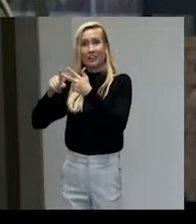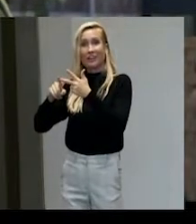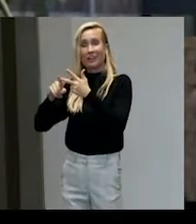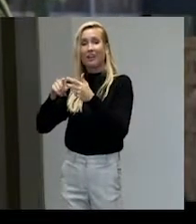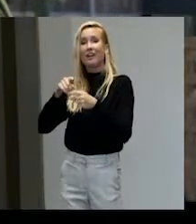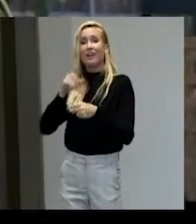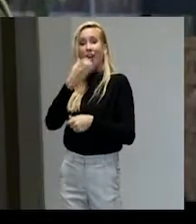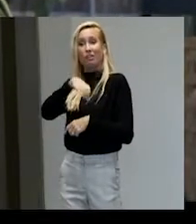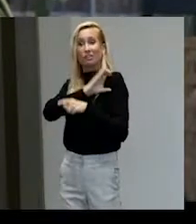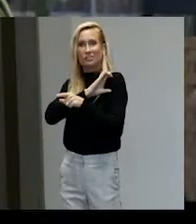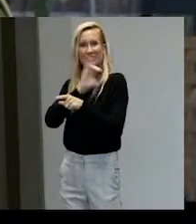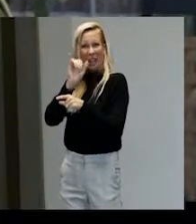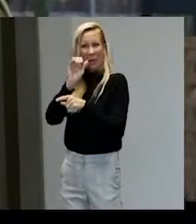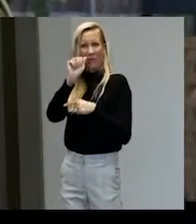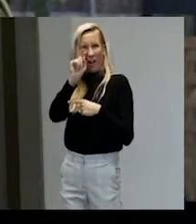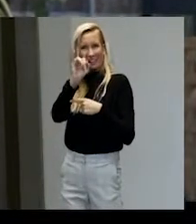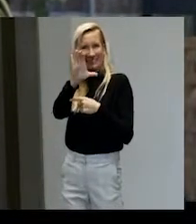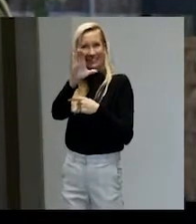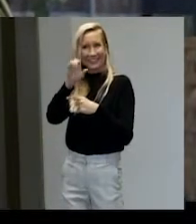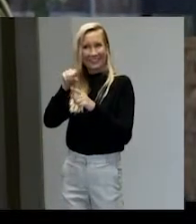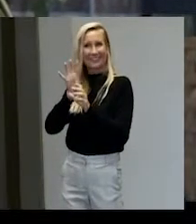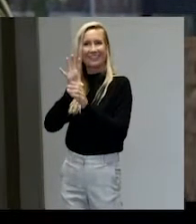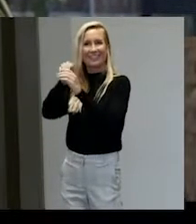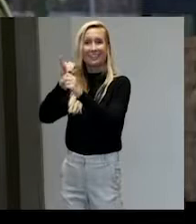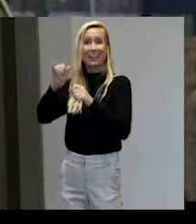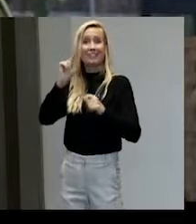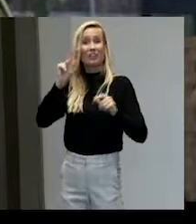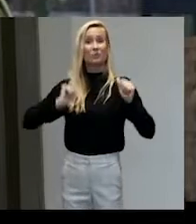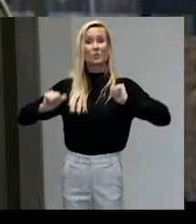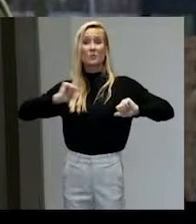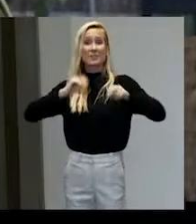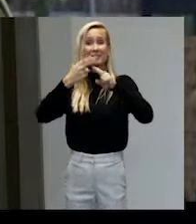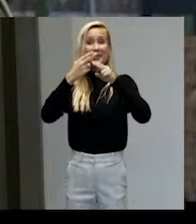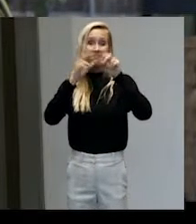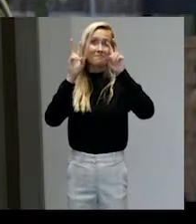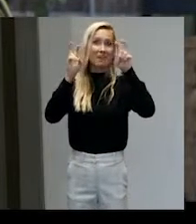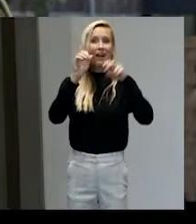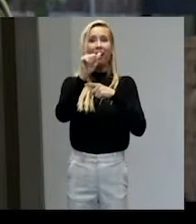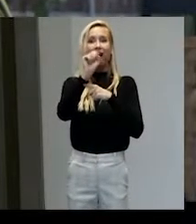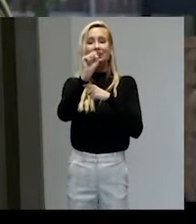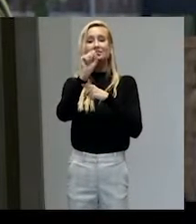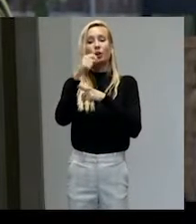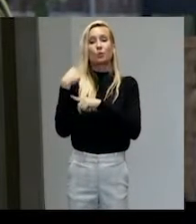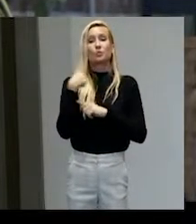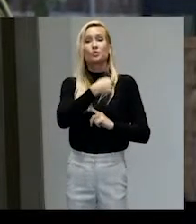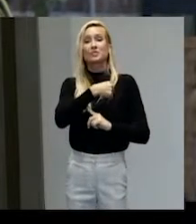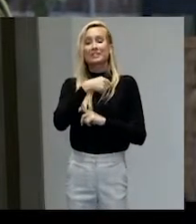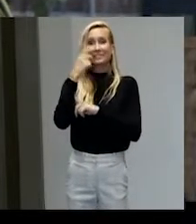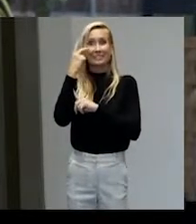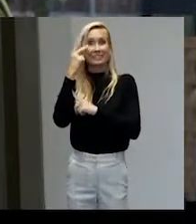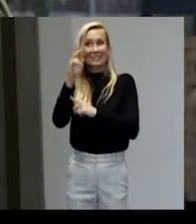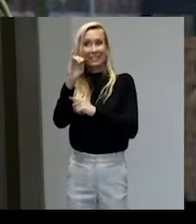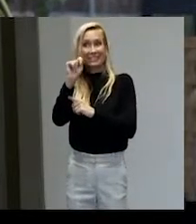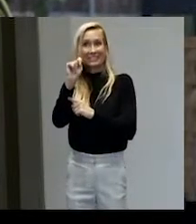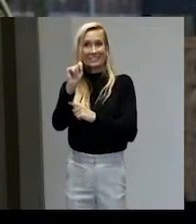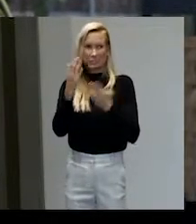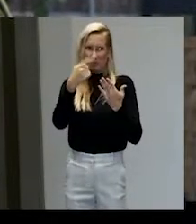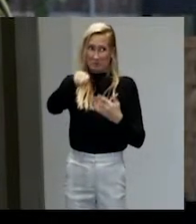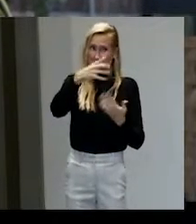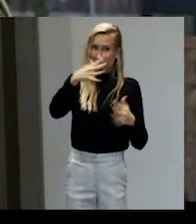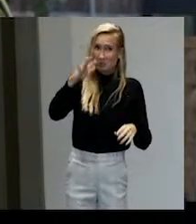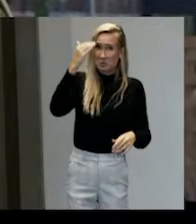We've got some fans and some watchers. That's great. You may have seen it. It's about living independently